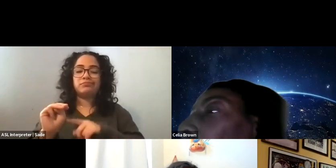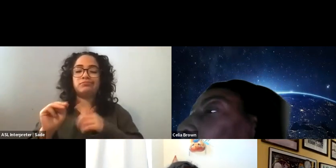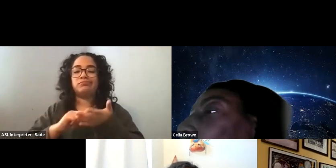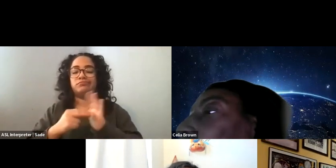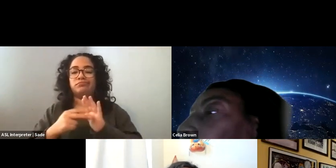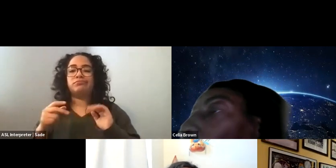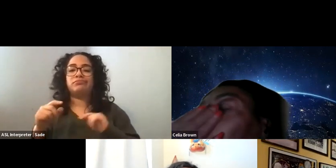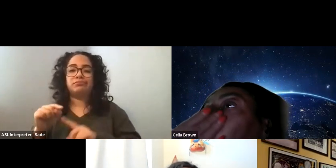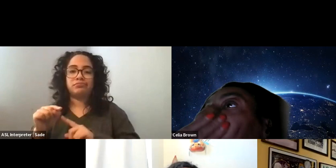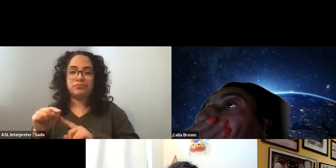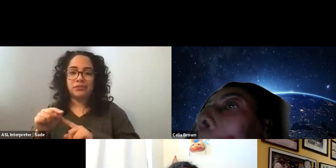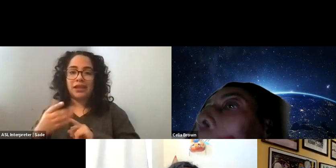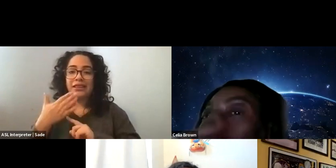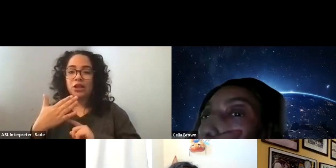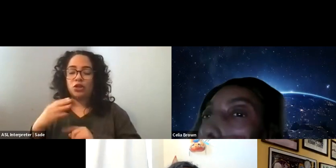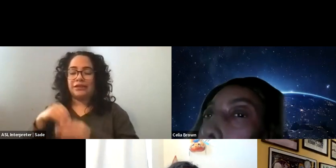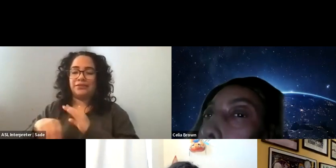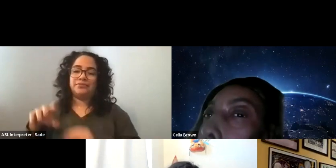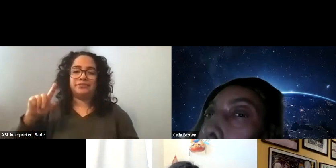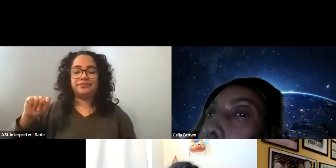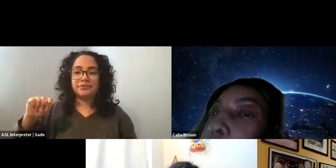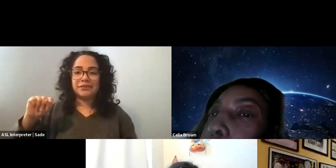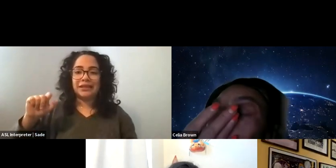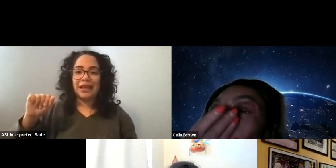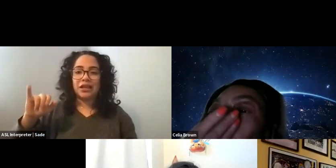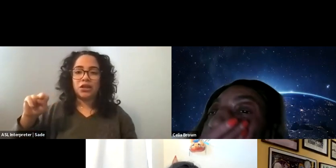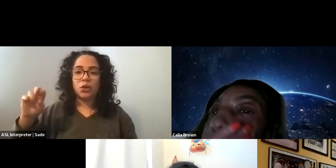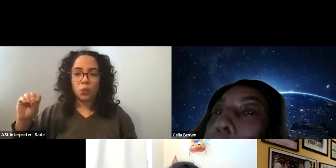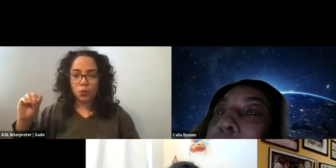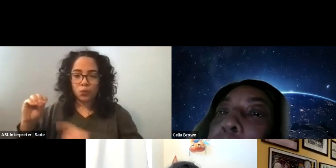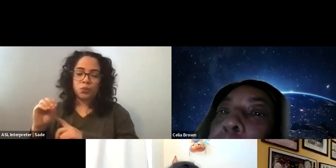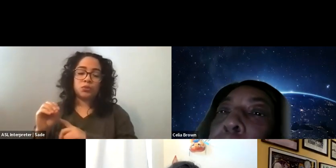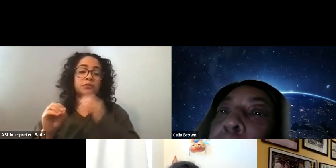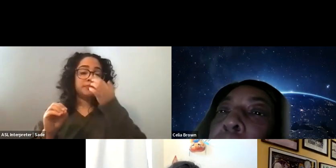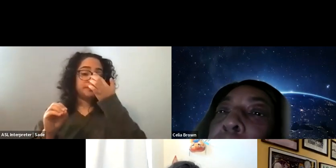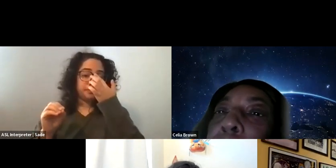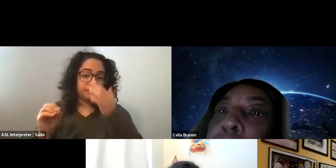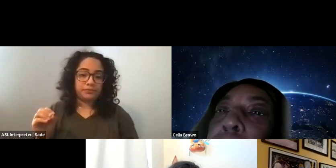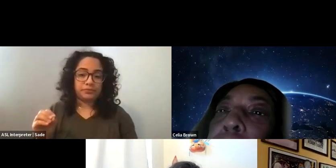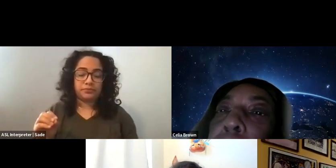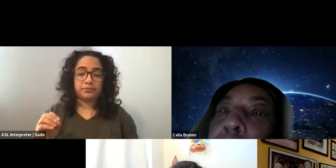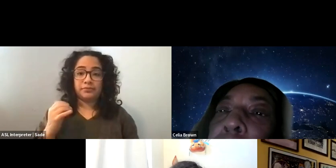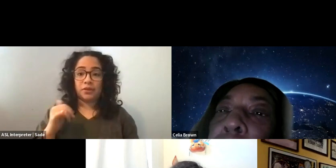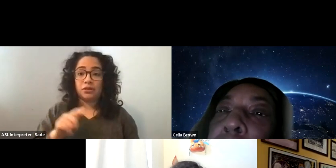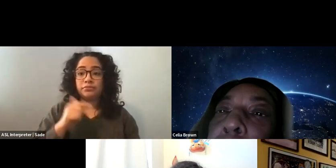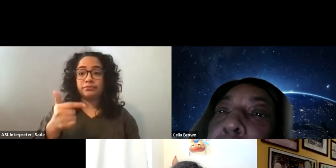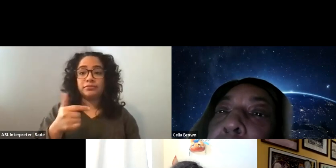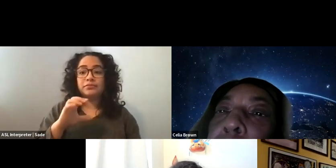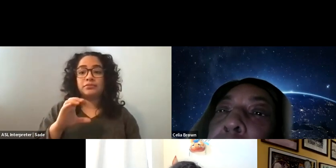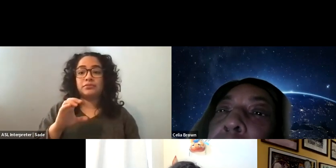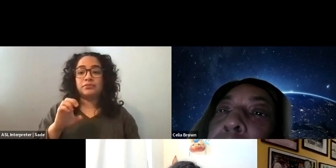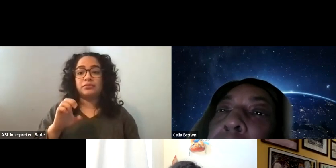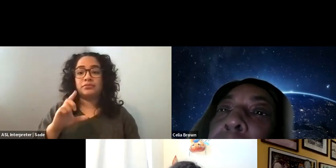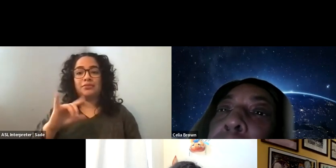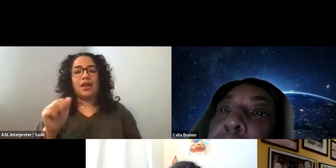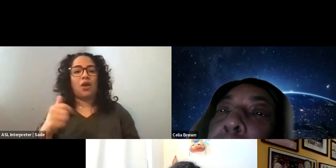in Taino, just to kind of ground us in that again. And Celia, I want to pass back to you kind of the second half of the first question,